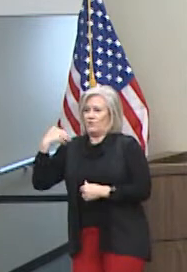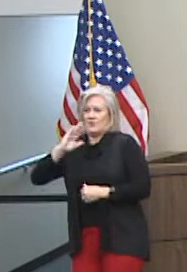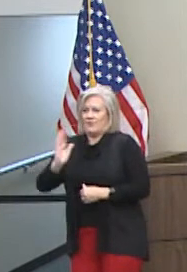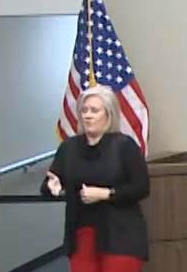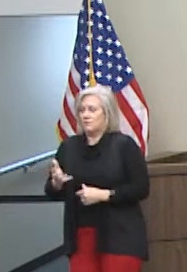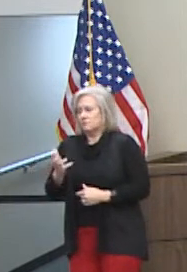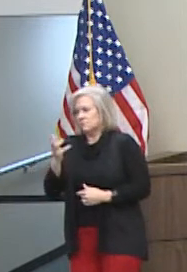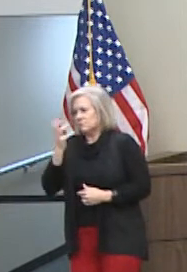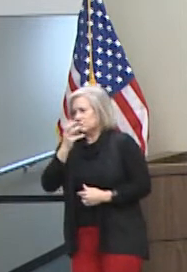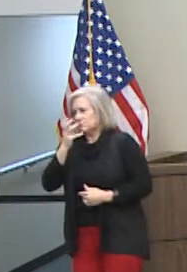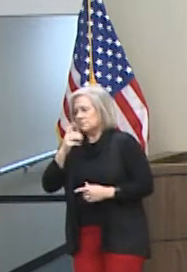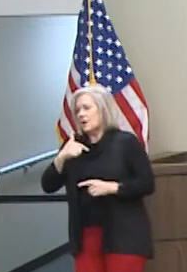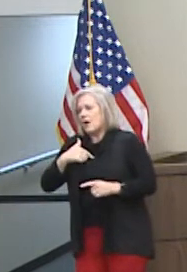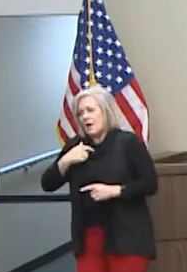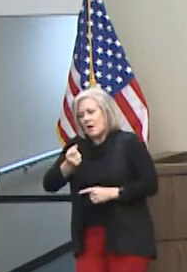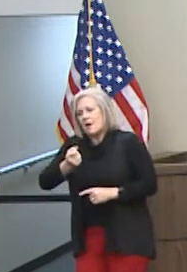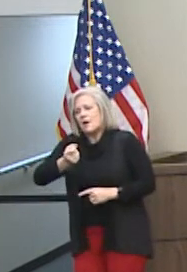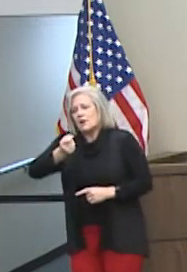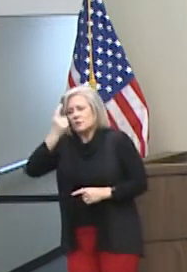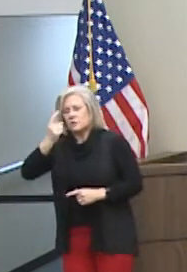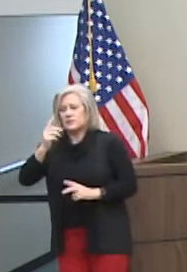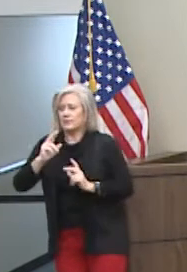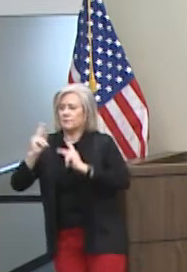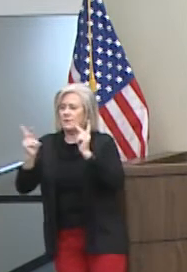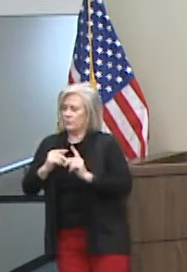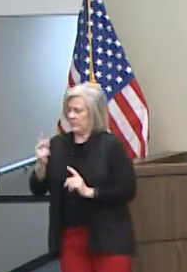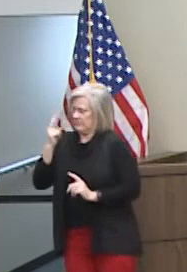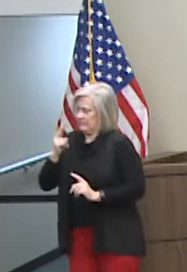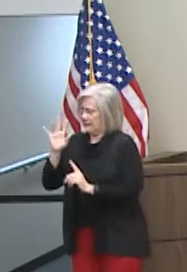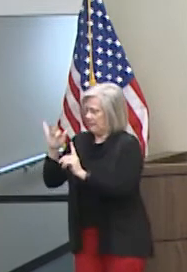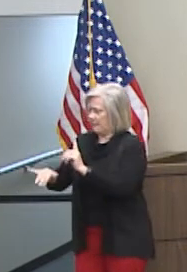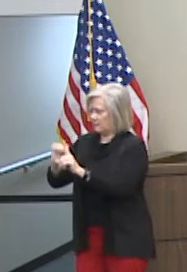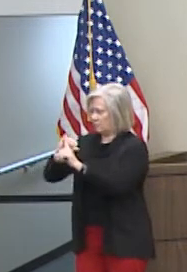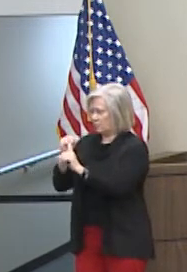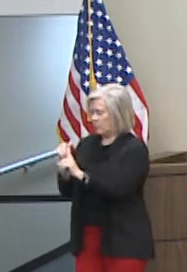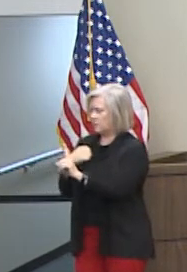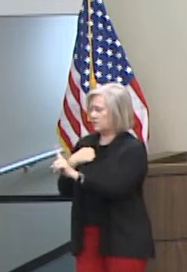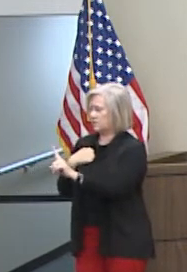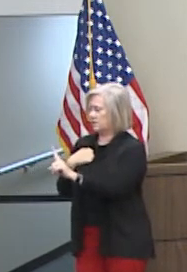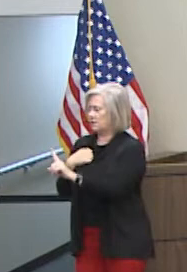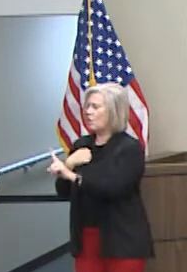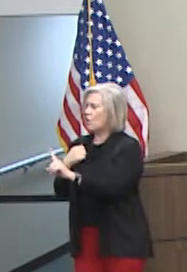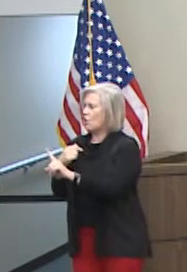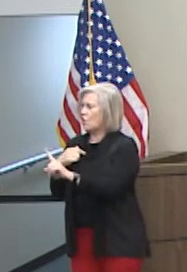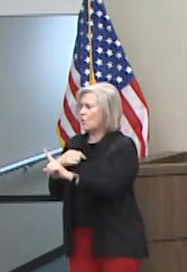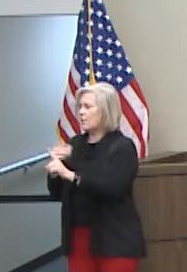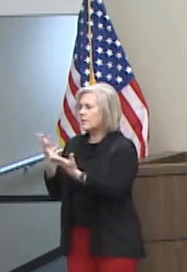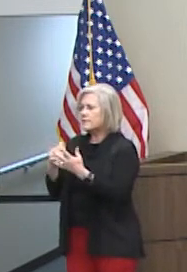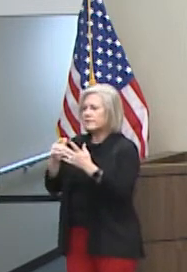understand that reasonable people looking at this set of circumstances could come to very different conclusions.